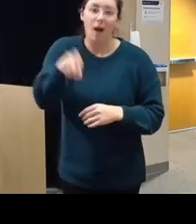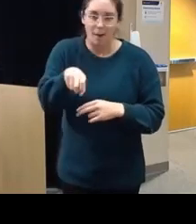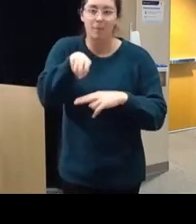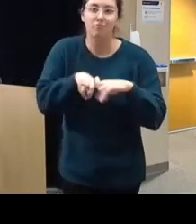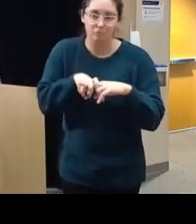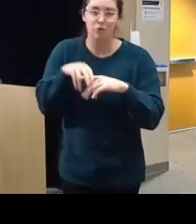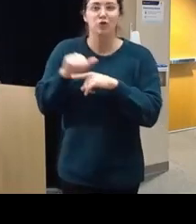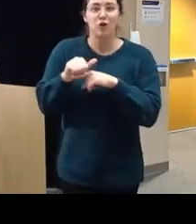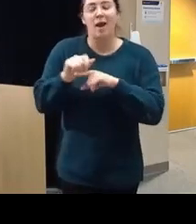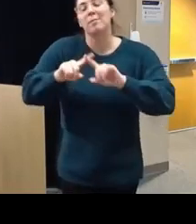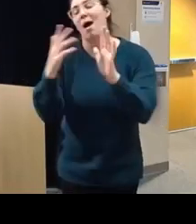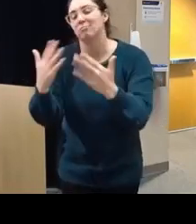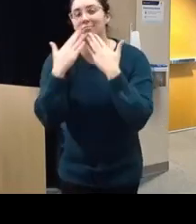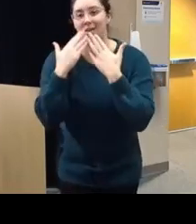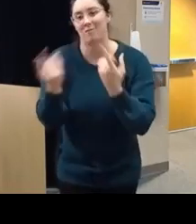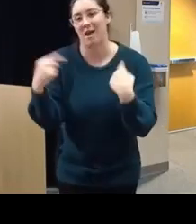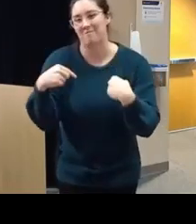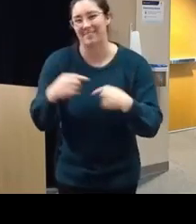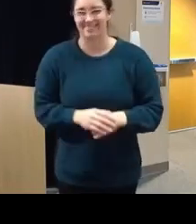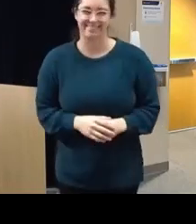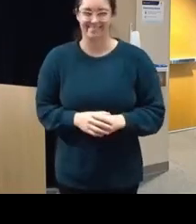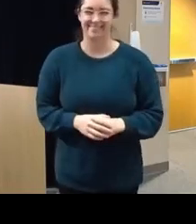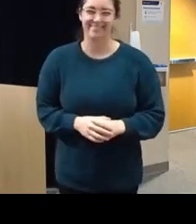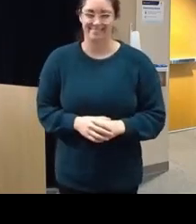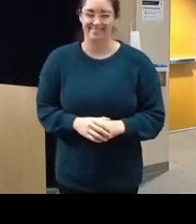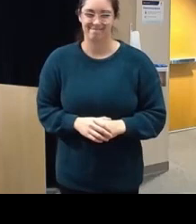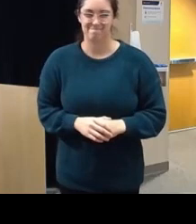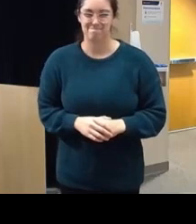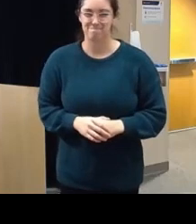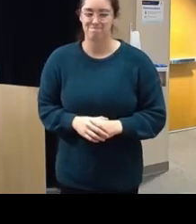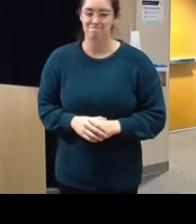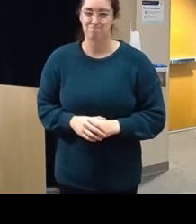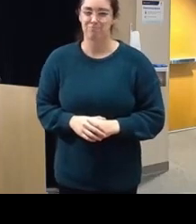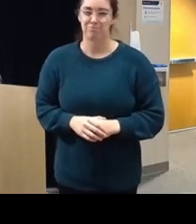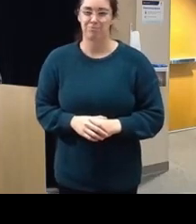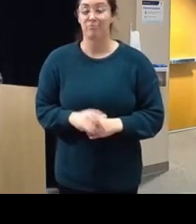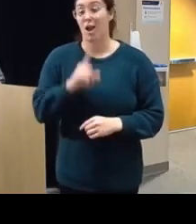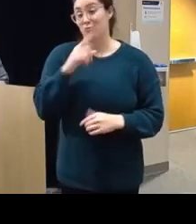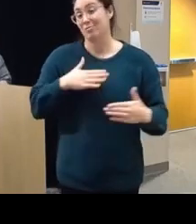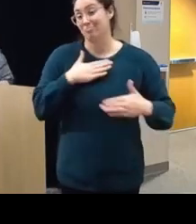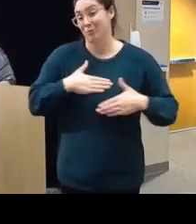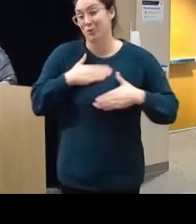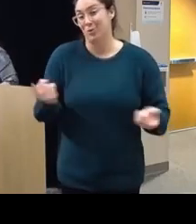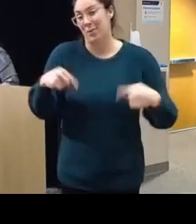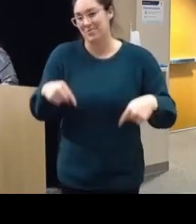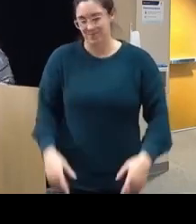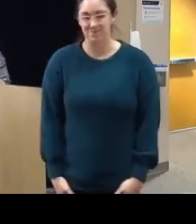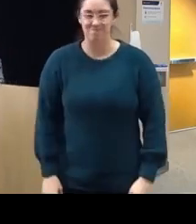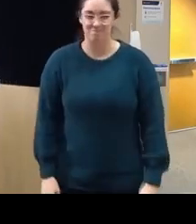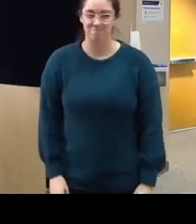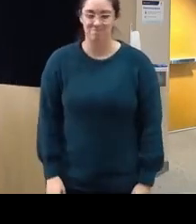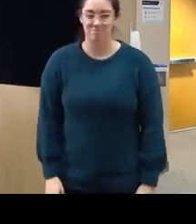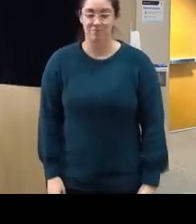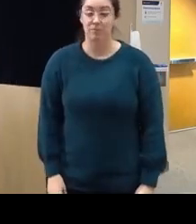as trainees, but thanks for coming anyway in person. And I really appreciate it. So